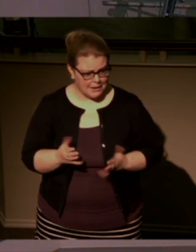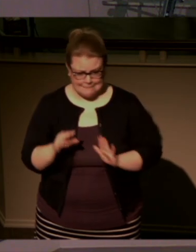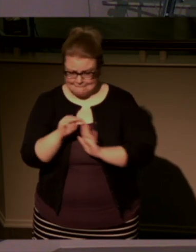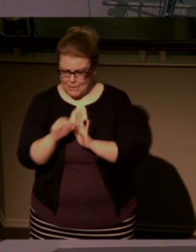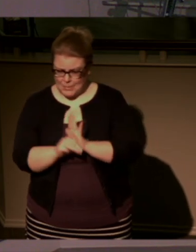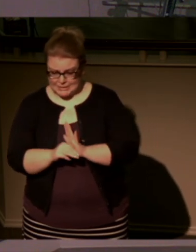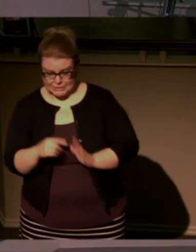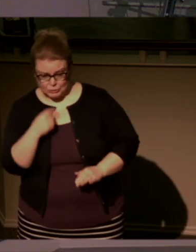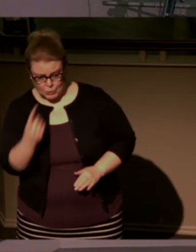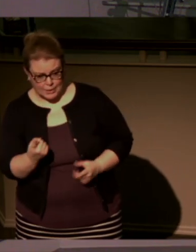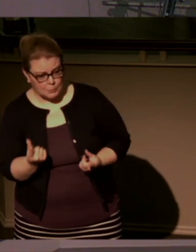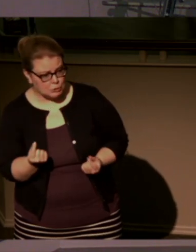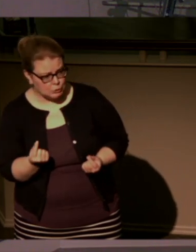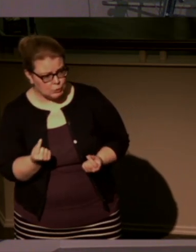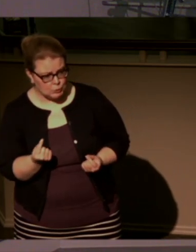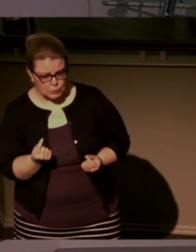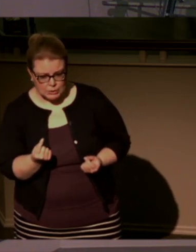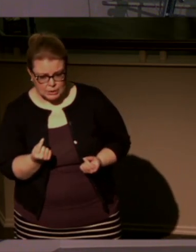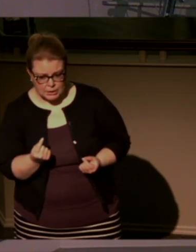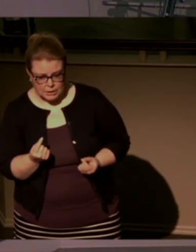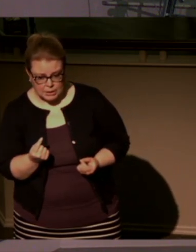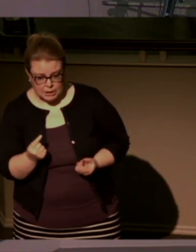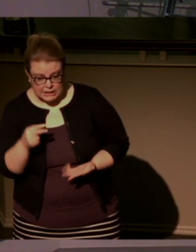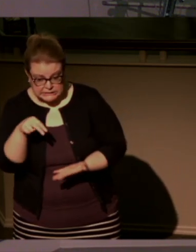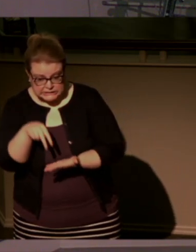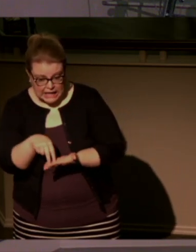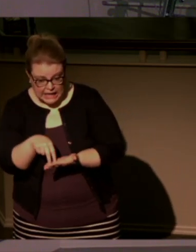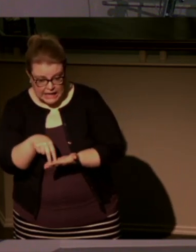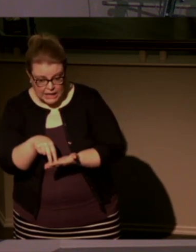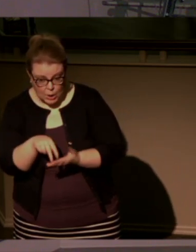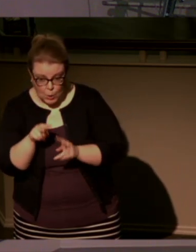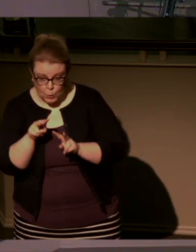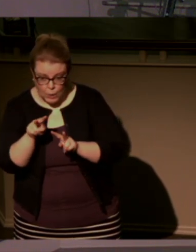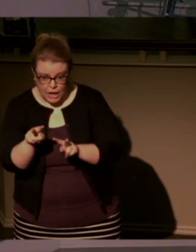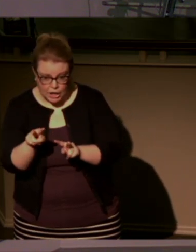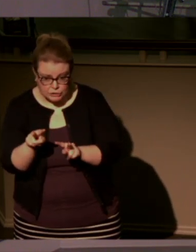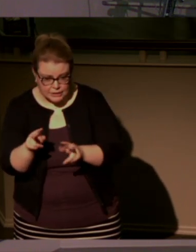Moses' instruction is stand down and just hang tight.